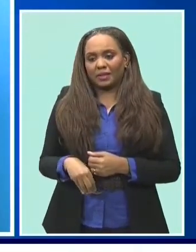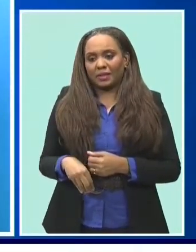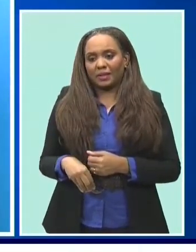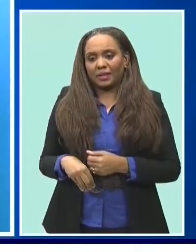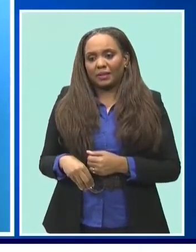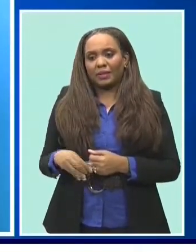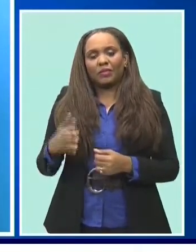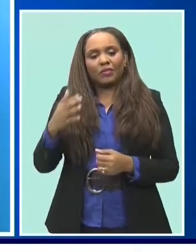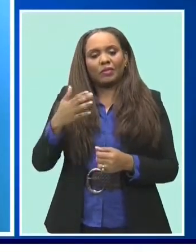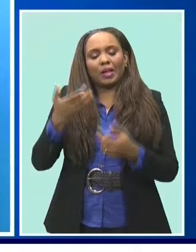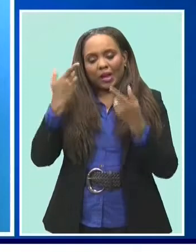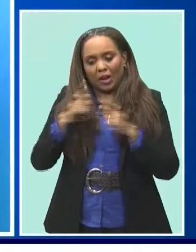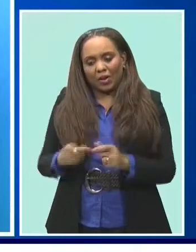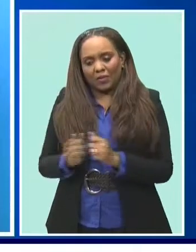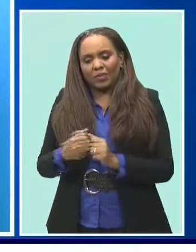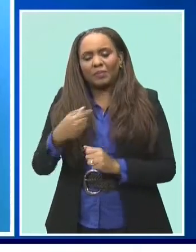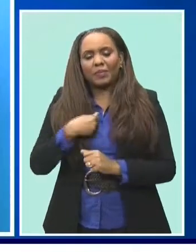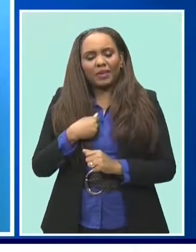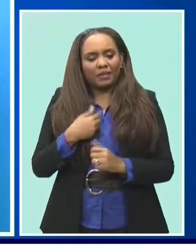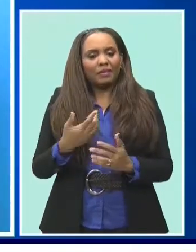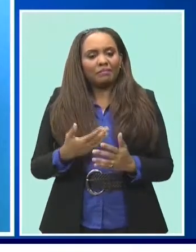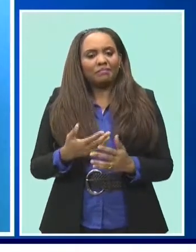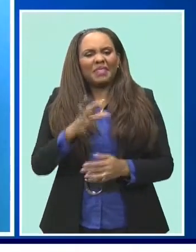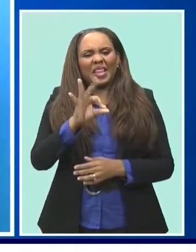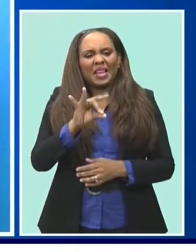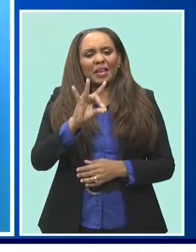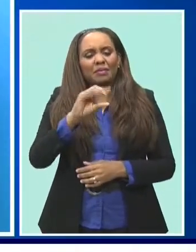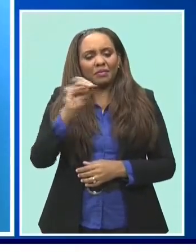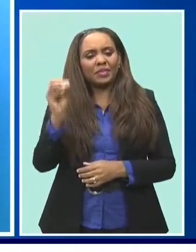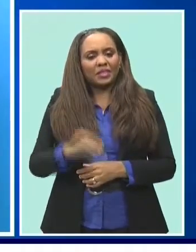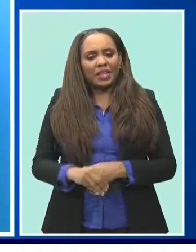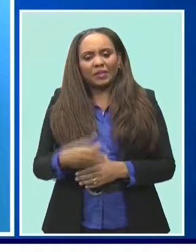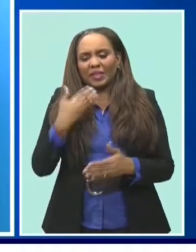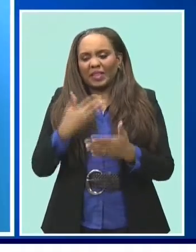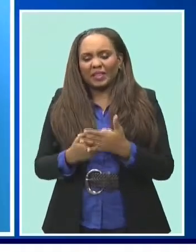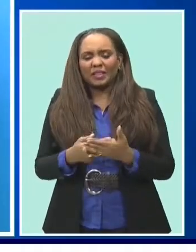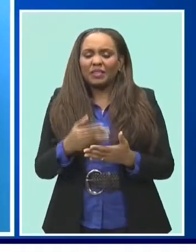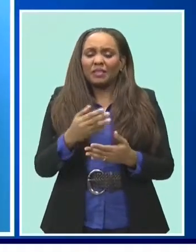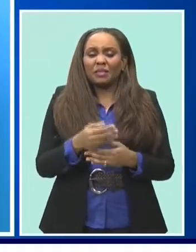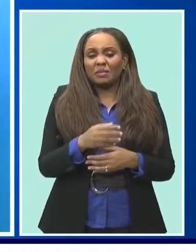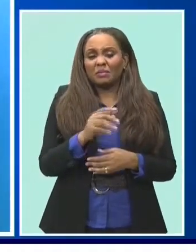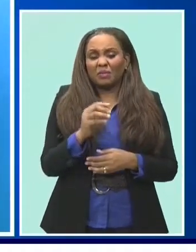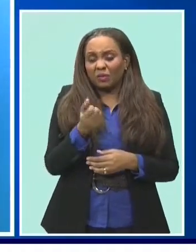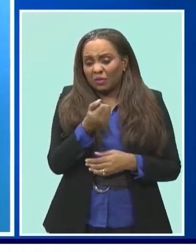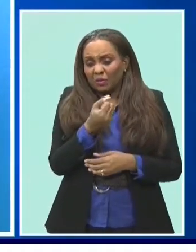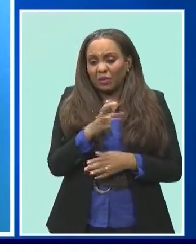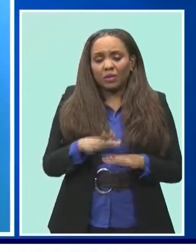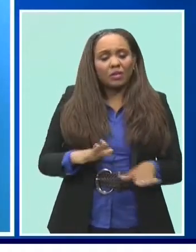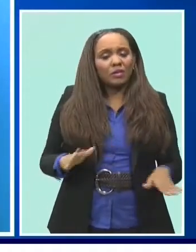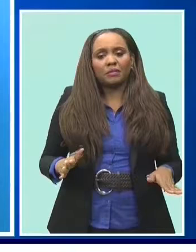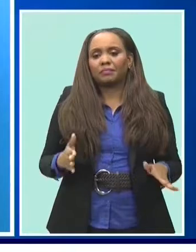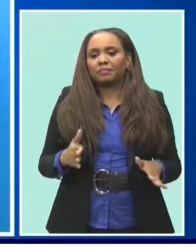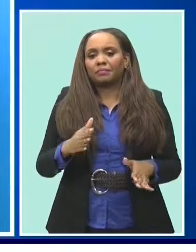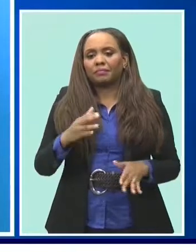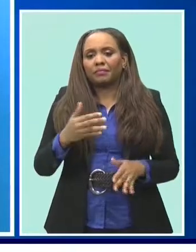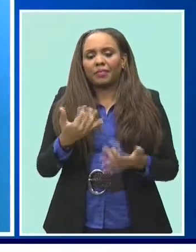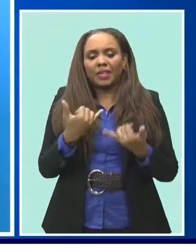who were in the National Youth Service, made good. I think we had a few fallouts, but it was basically that the youth